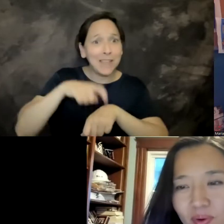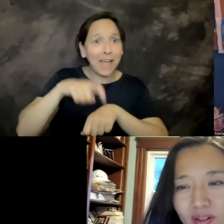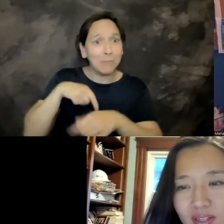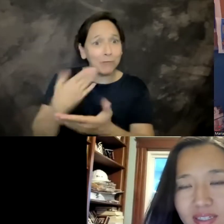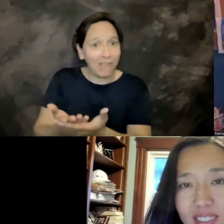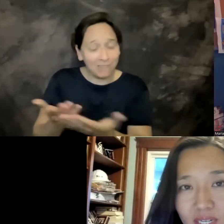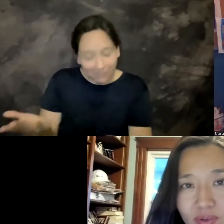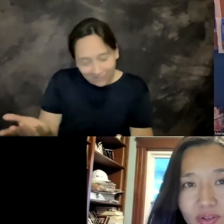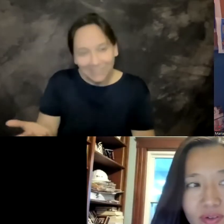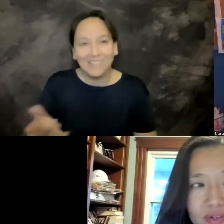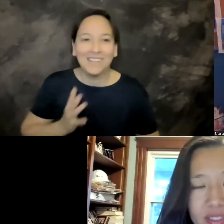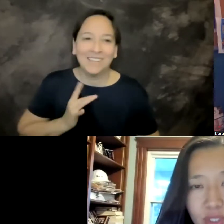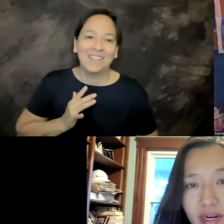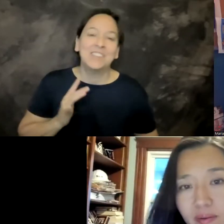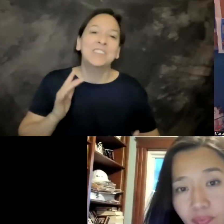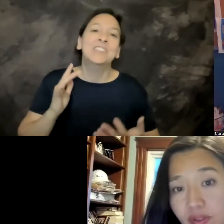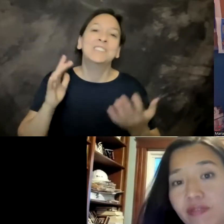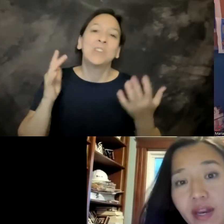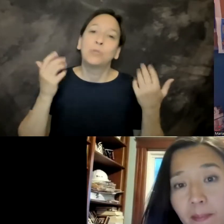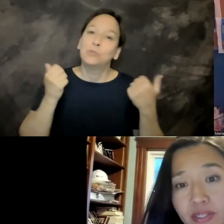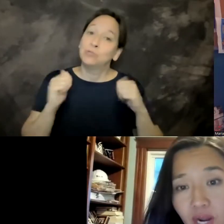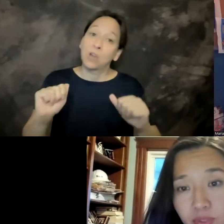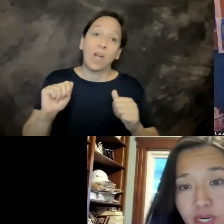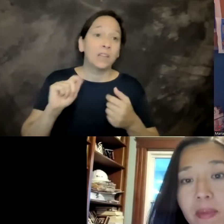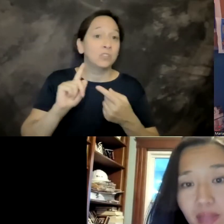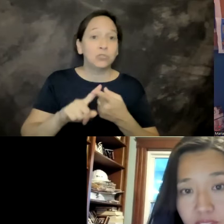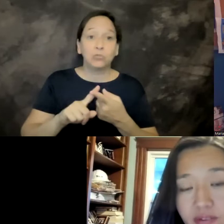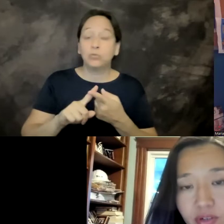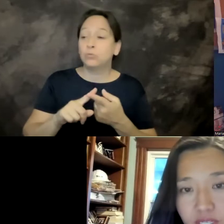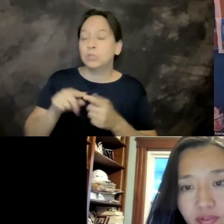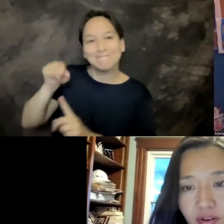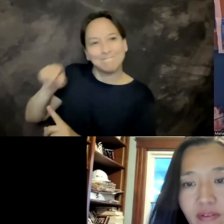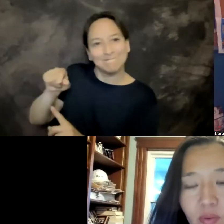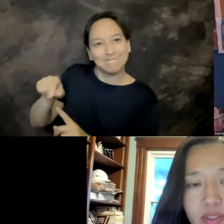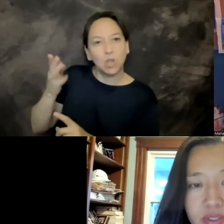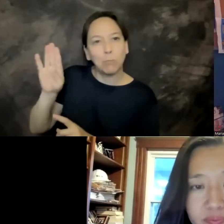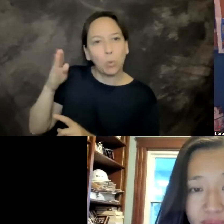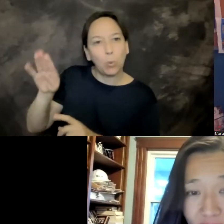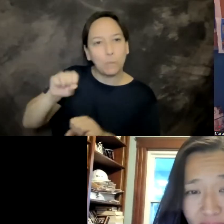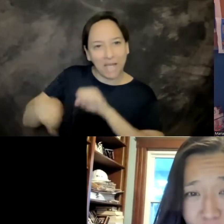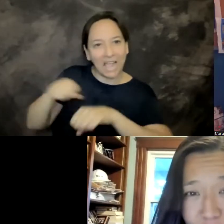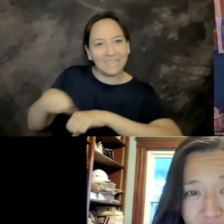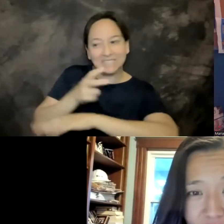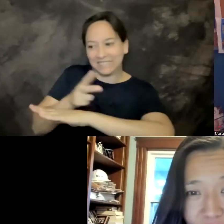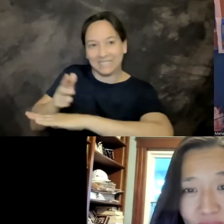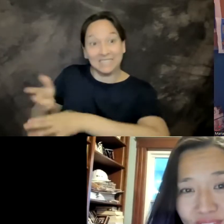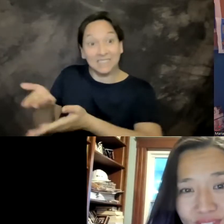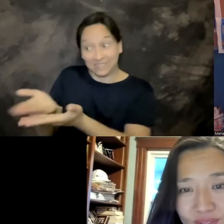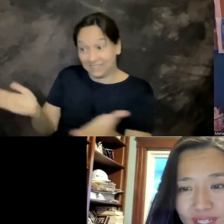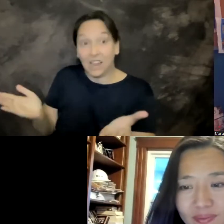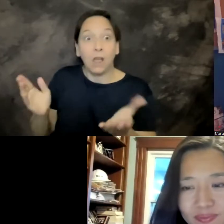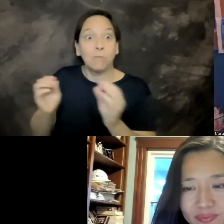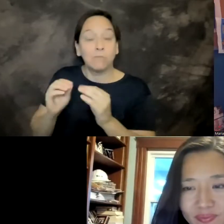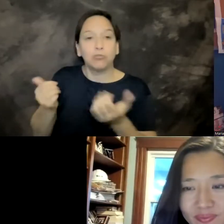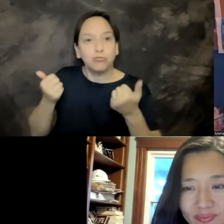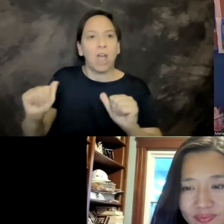we will continue to try to lift that up as an option and make that safer and safer for everyone too. But thank you so much, everyone. It's great to see you